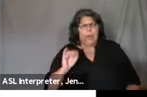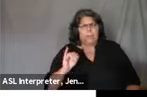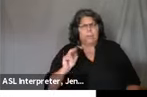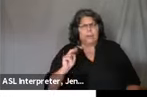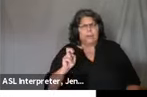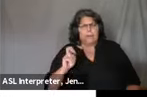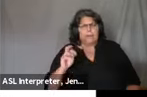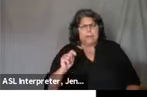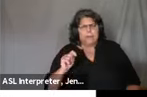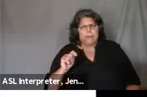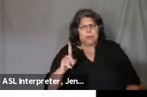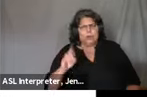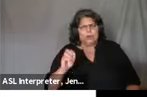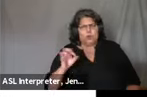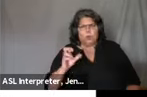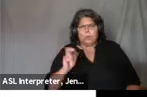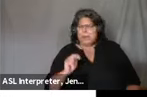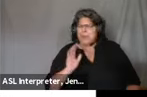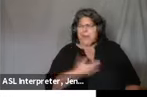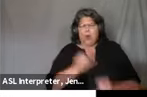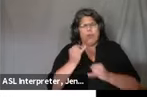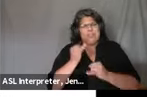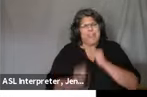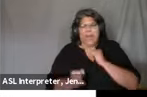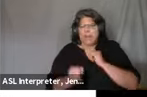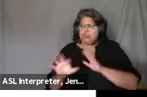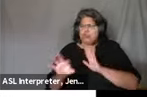always a last resort that is available,